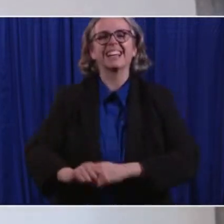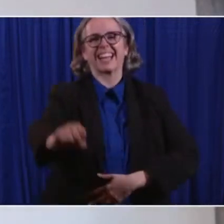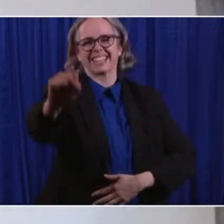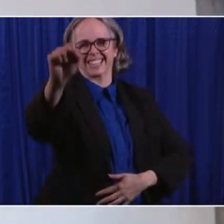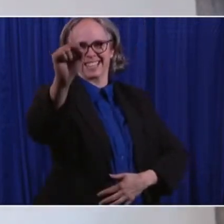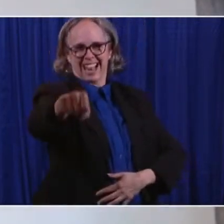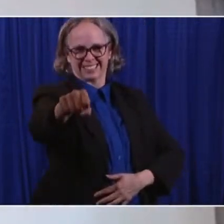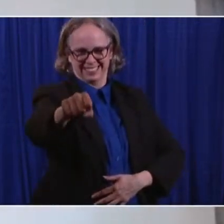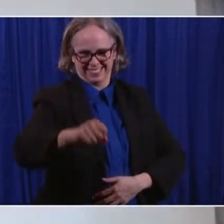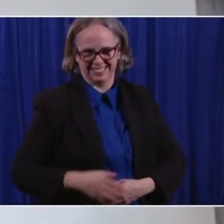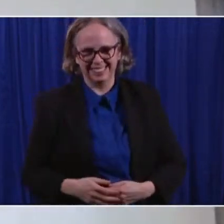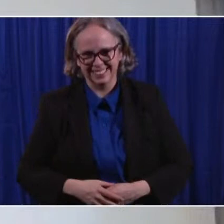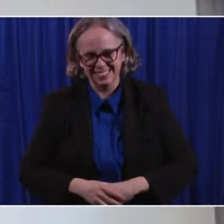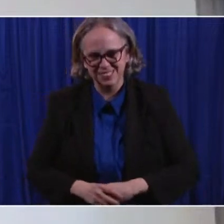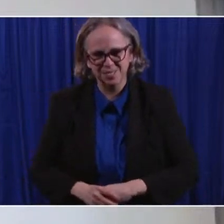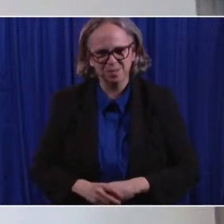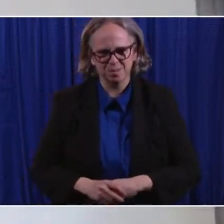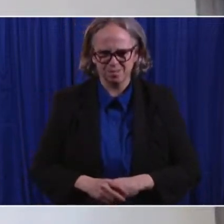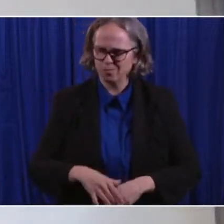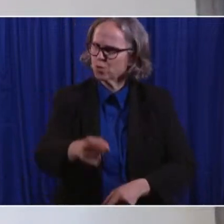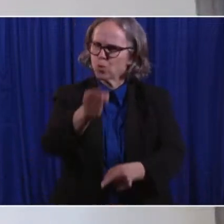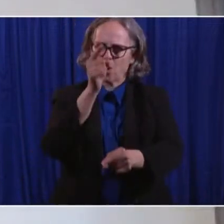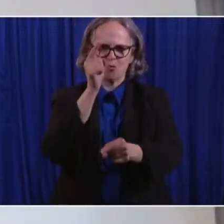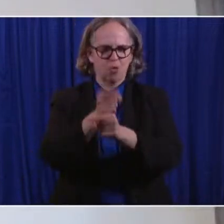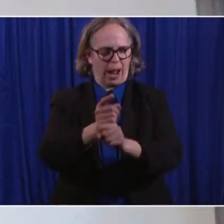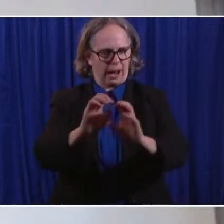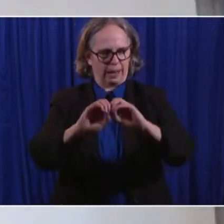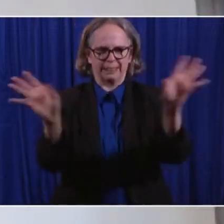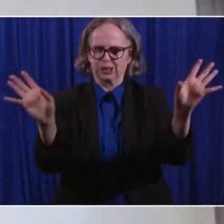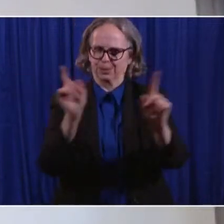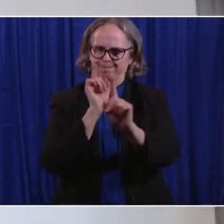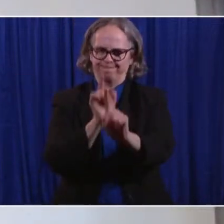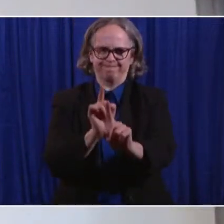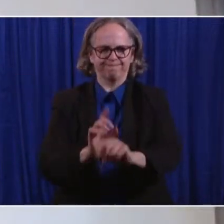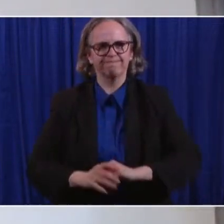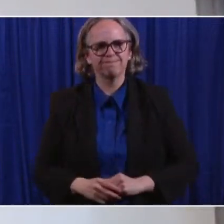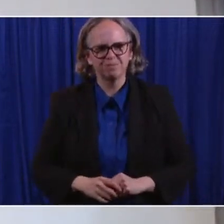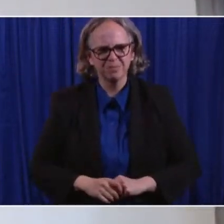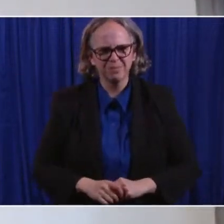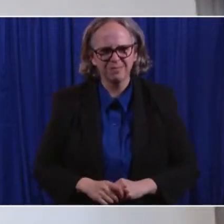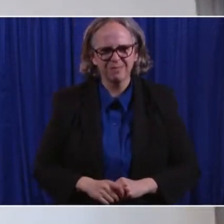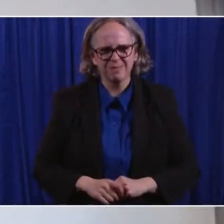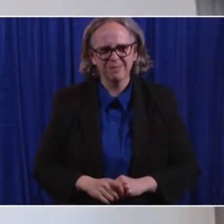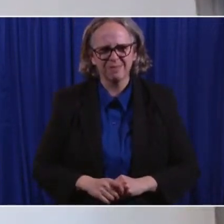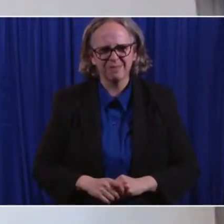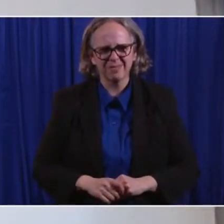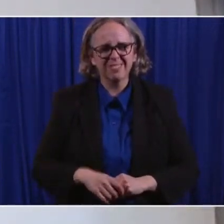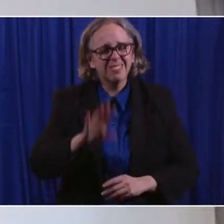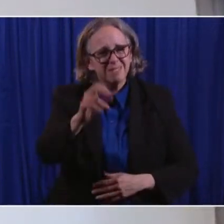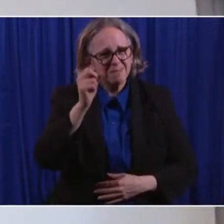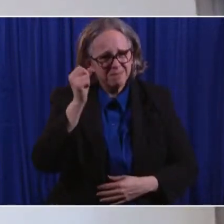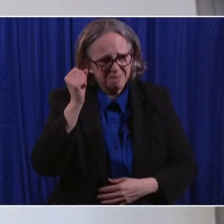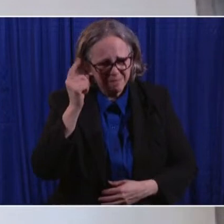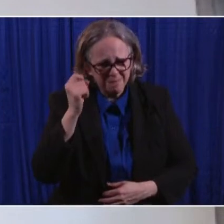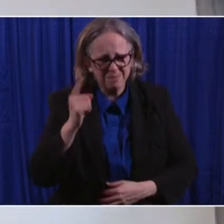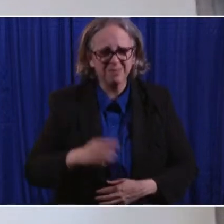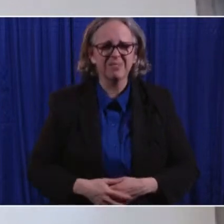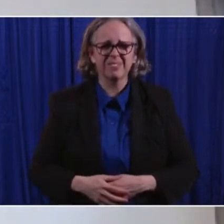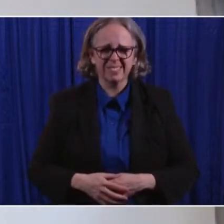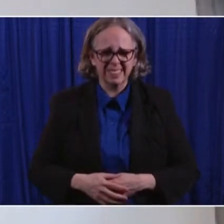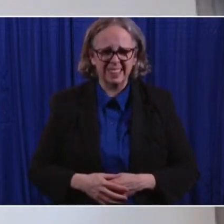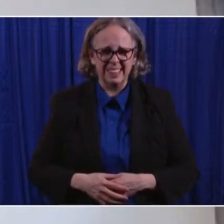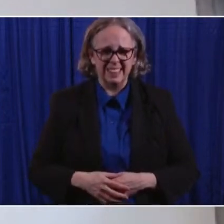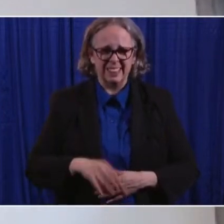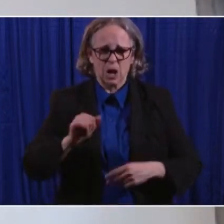Absolutely. That is correct. That is correct. And sir, we have also posted as well on our website. We try to keep